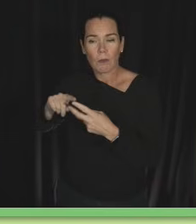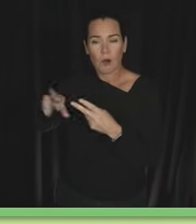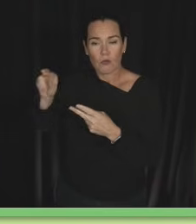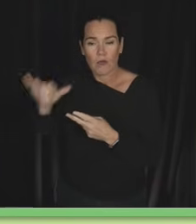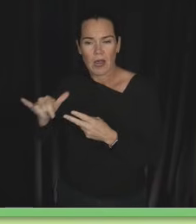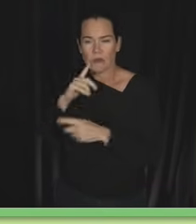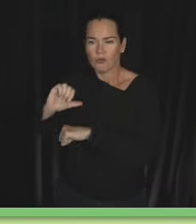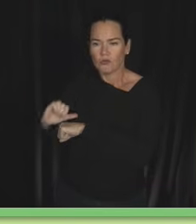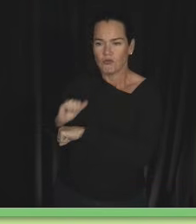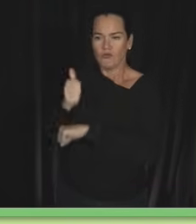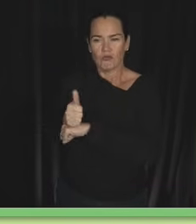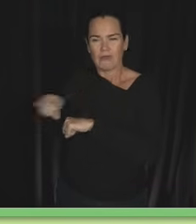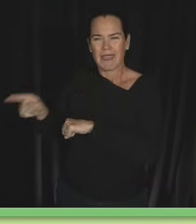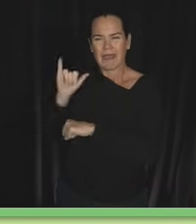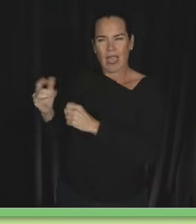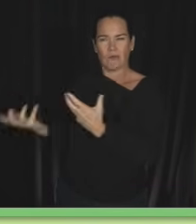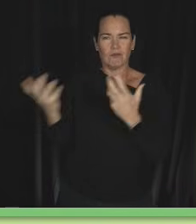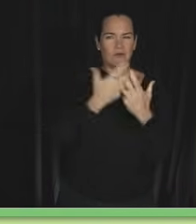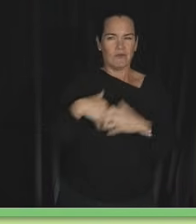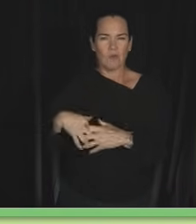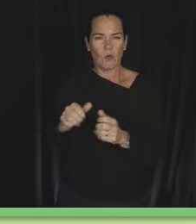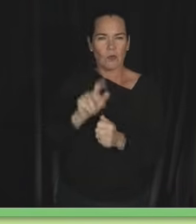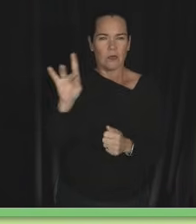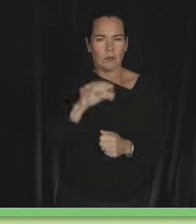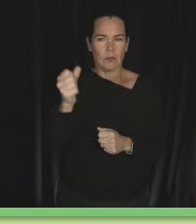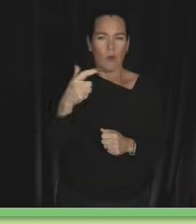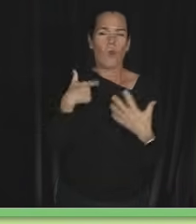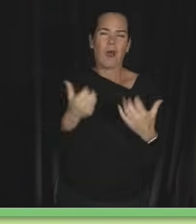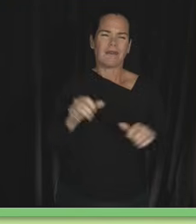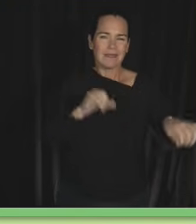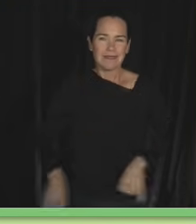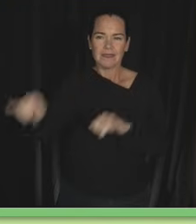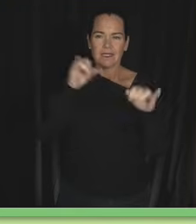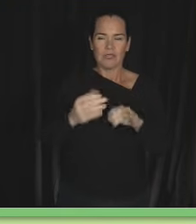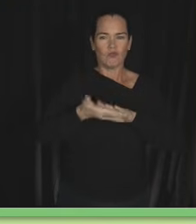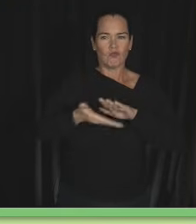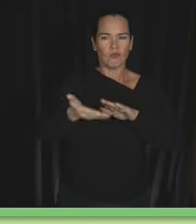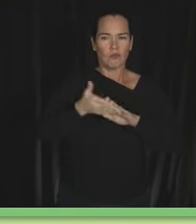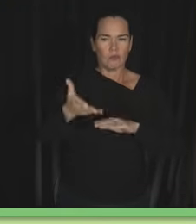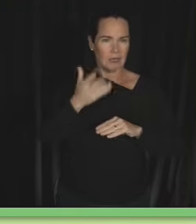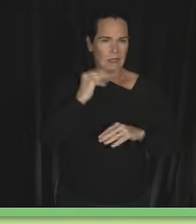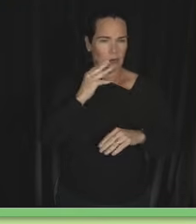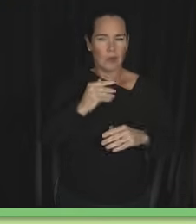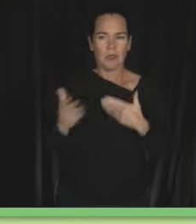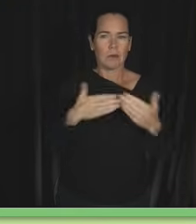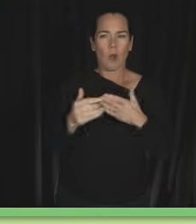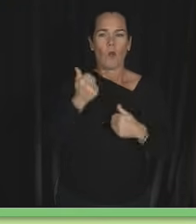those frameworks work better on Kubernetes so that you get a consistent operational experience across the frameworks that you have to use.